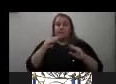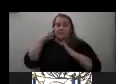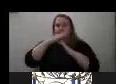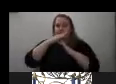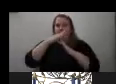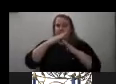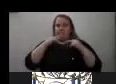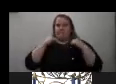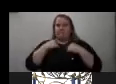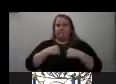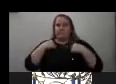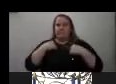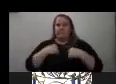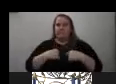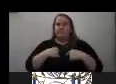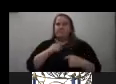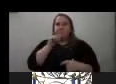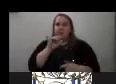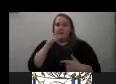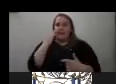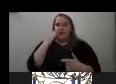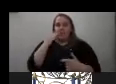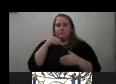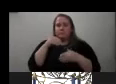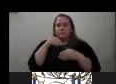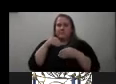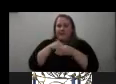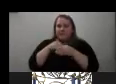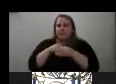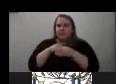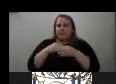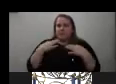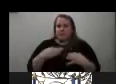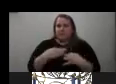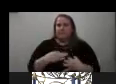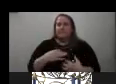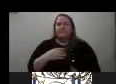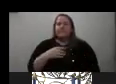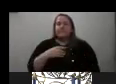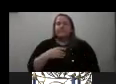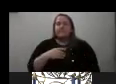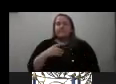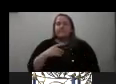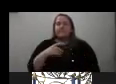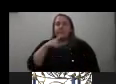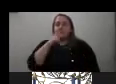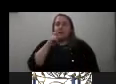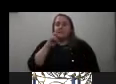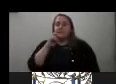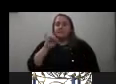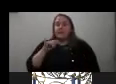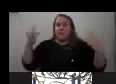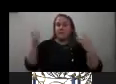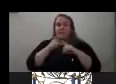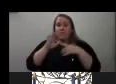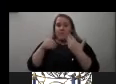trim, you know, not like sunk into the trim, because then you can get the sparkles from all the